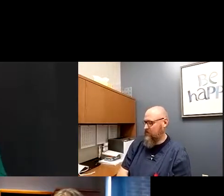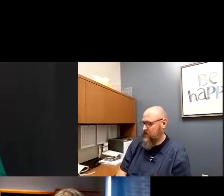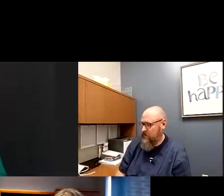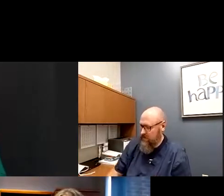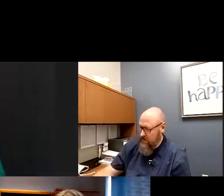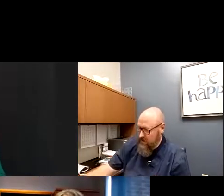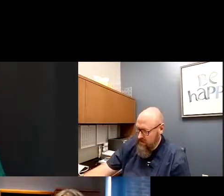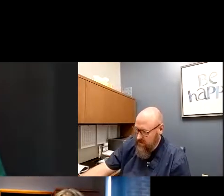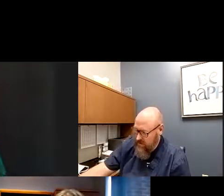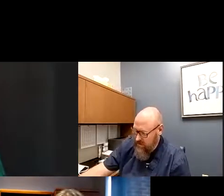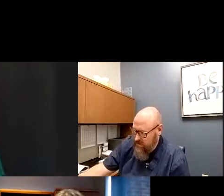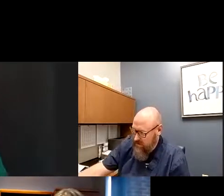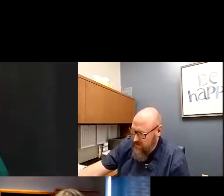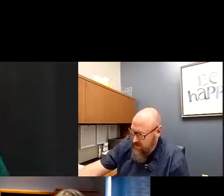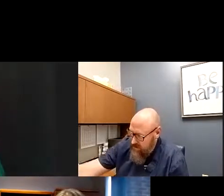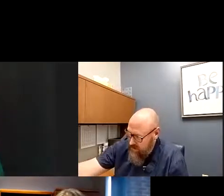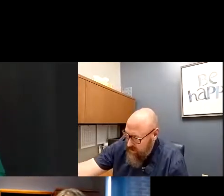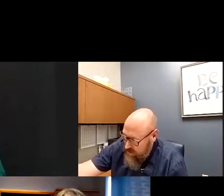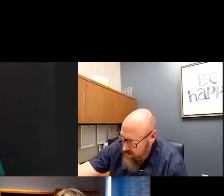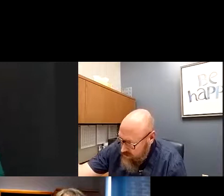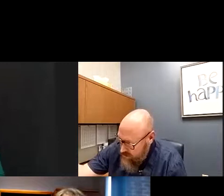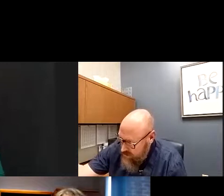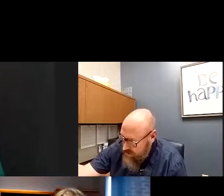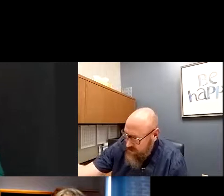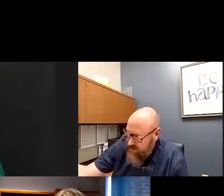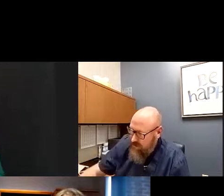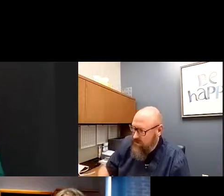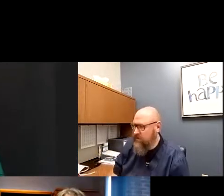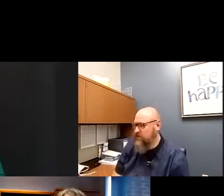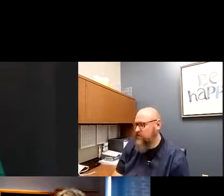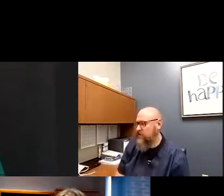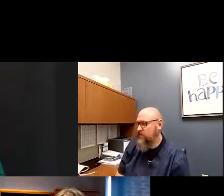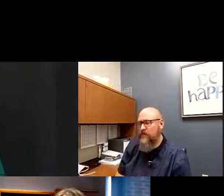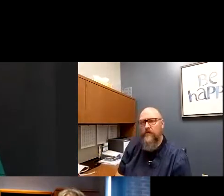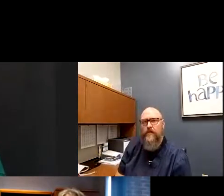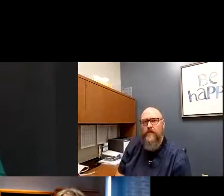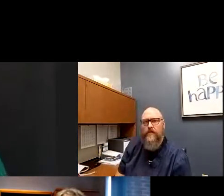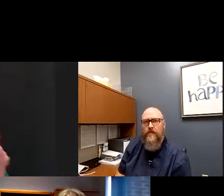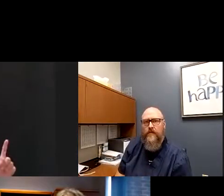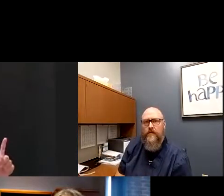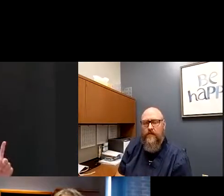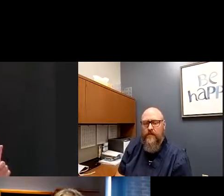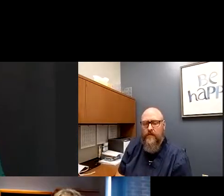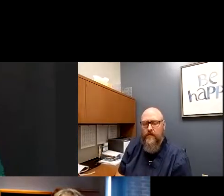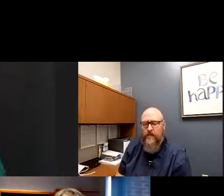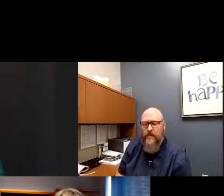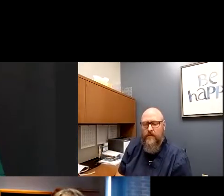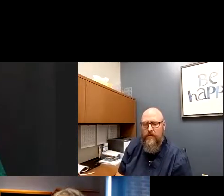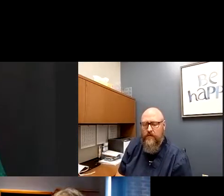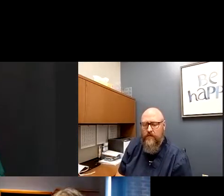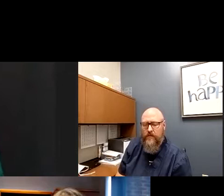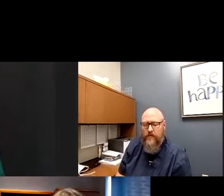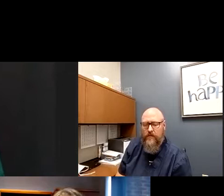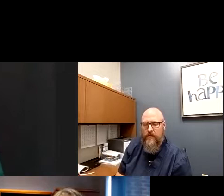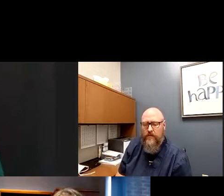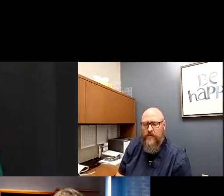household, particularly if they're unable to keep 6 feet of distance. We can all do this to help slow the pandemic, whether